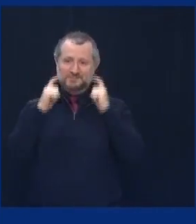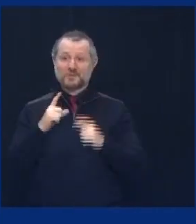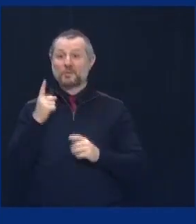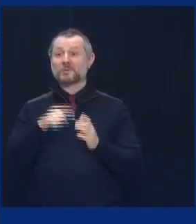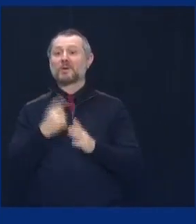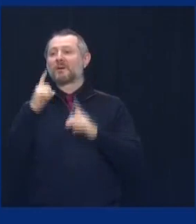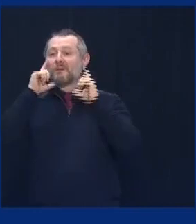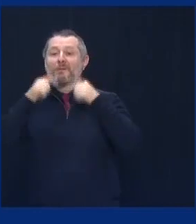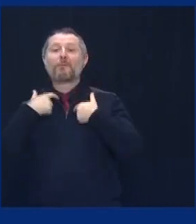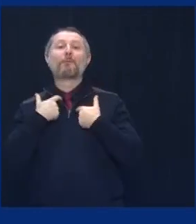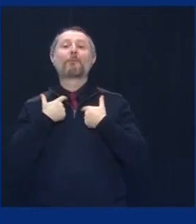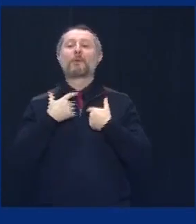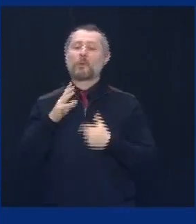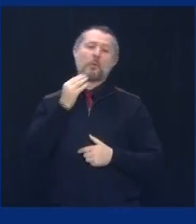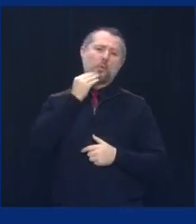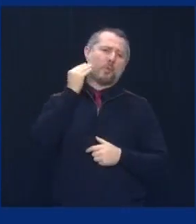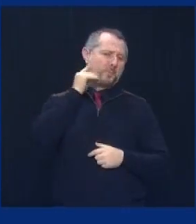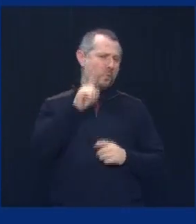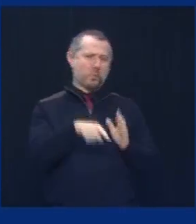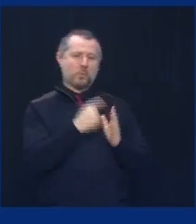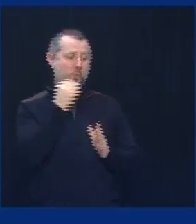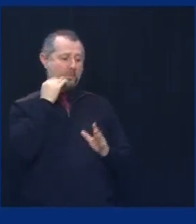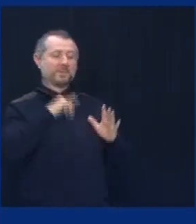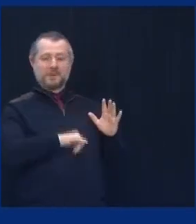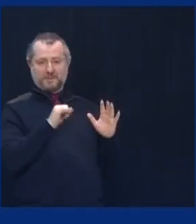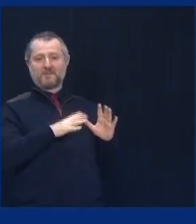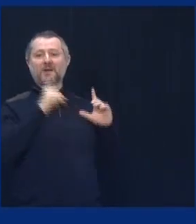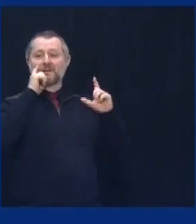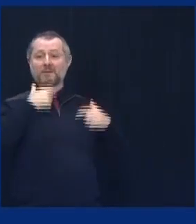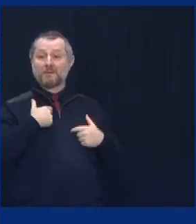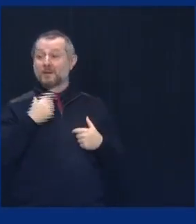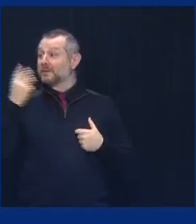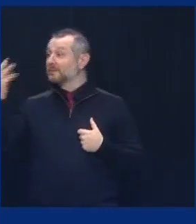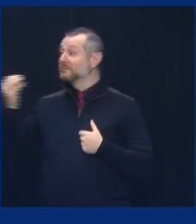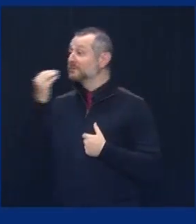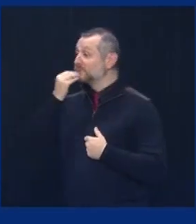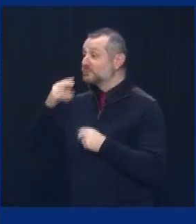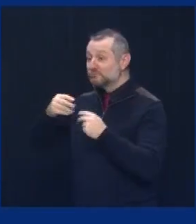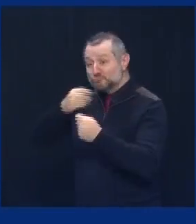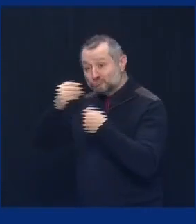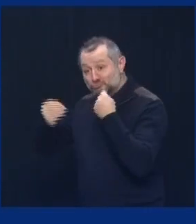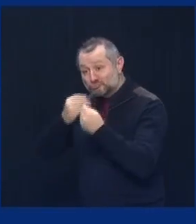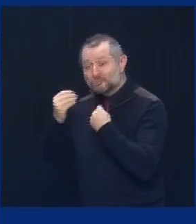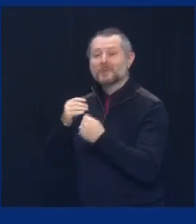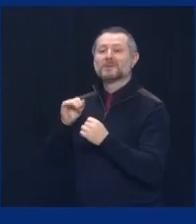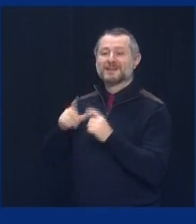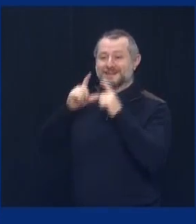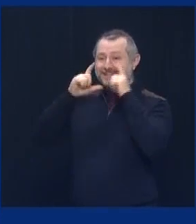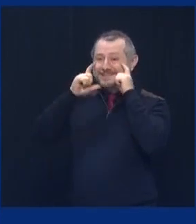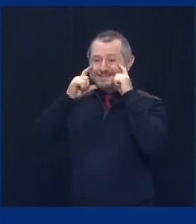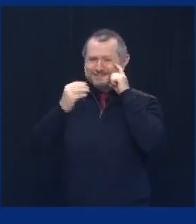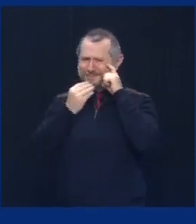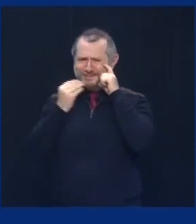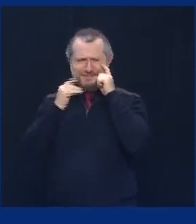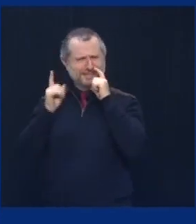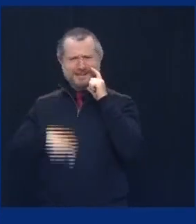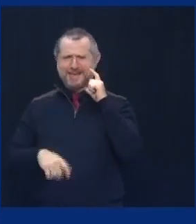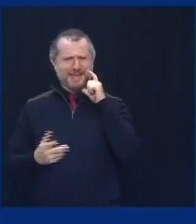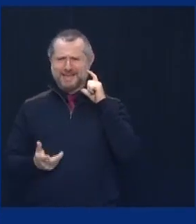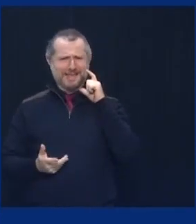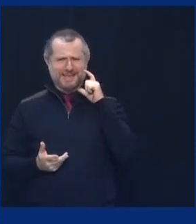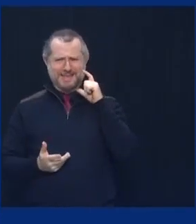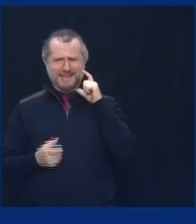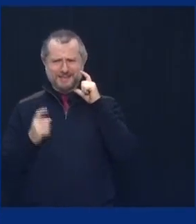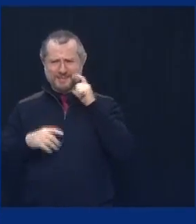dining or indoor drinking, frankly, is that by definition of what the activity is, you cannot be wearing a mask. You're sitting at a